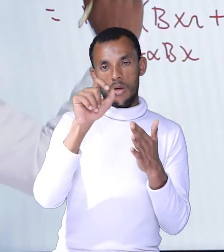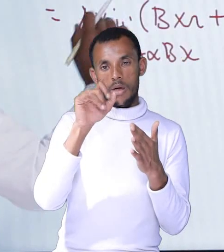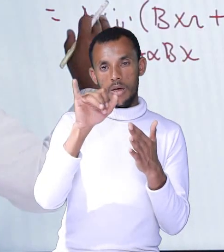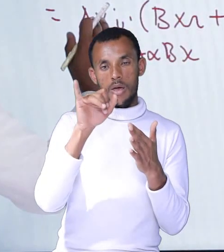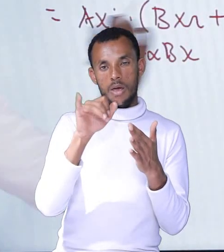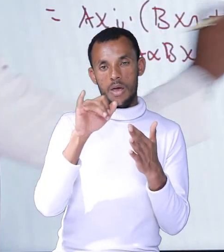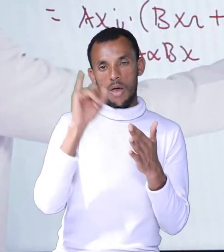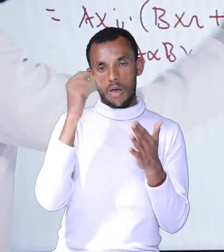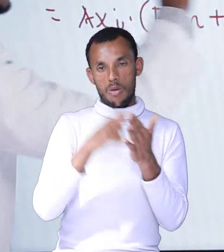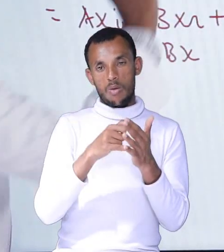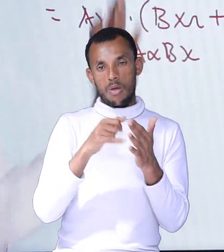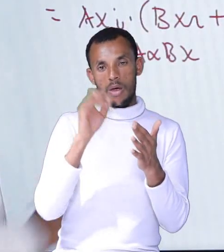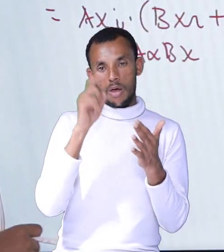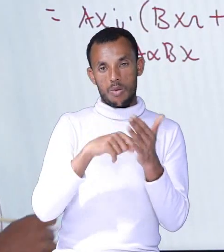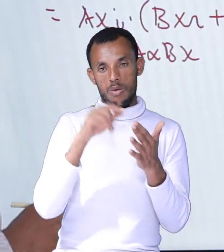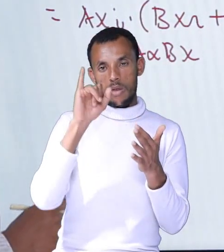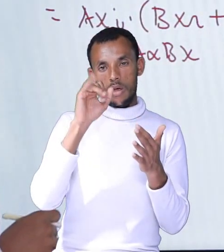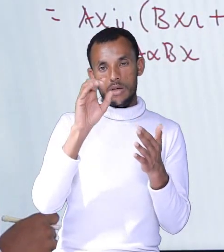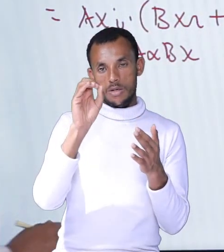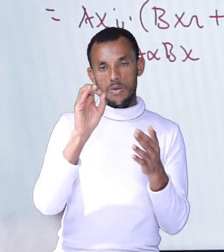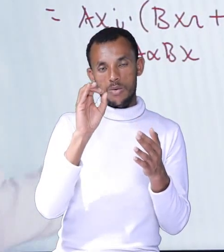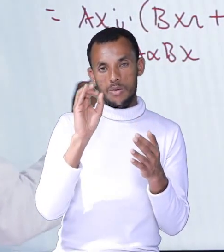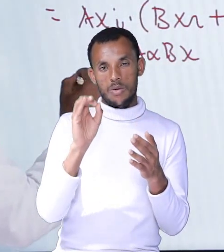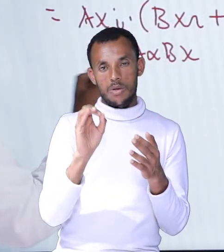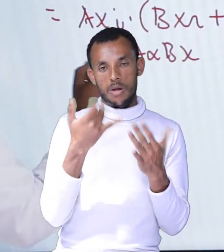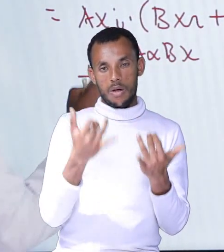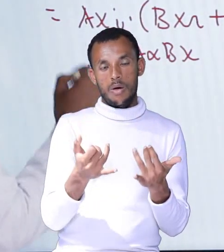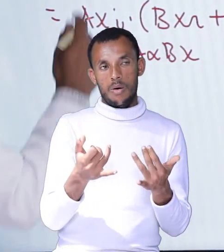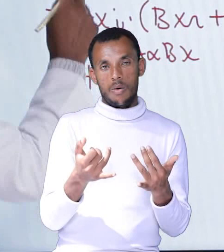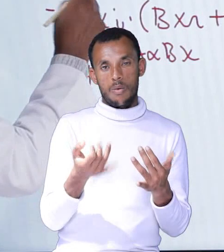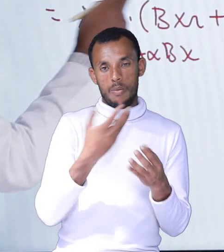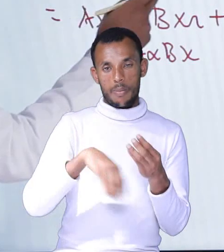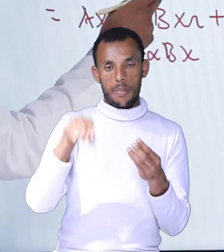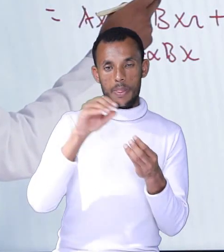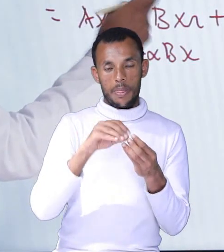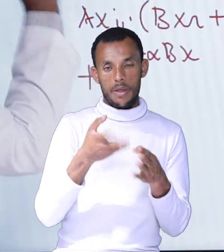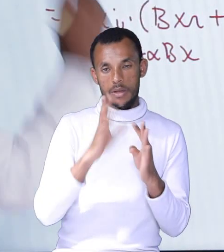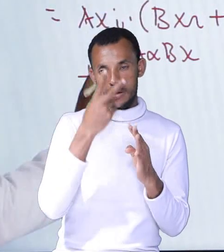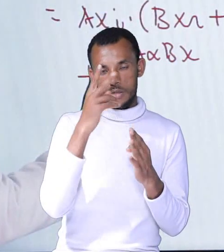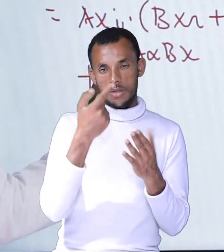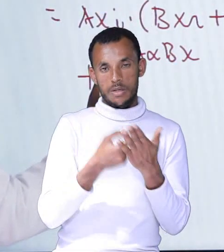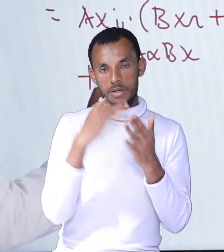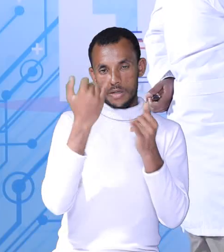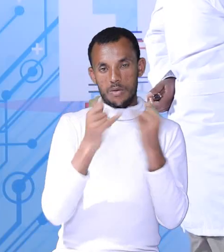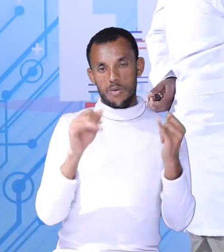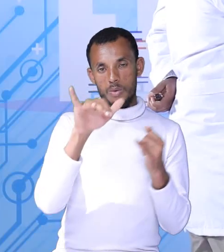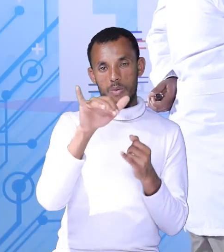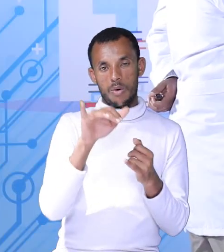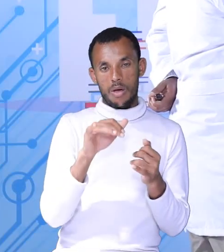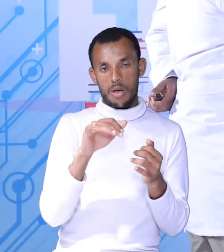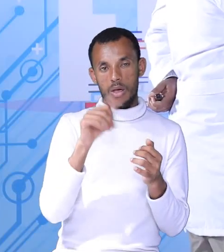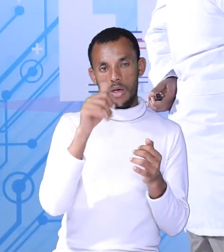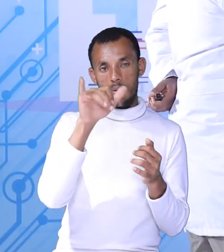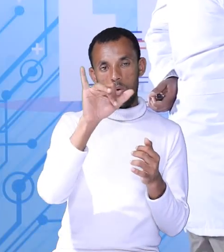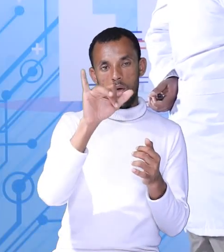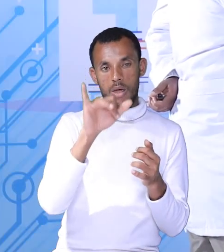dot j 0. The dot product of the two is also, it is 0. Now plus, let's distribute this one,